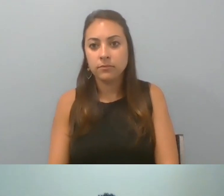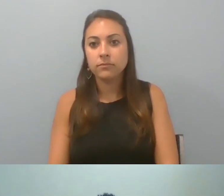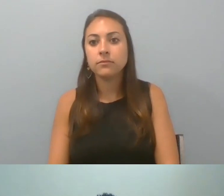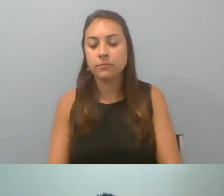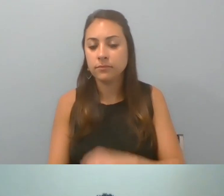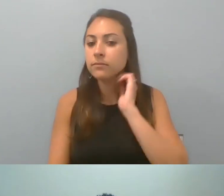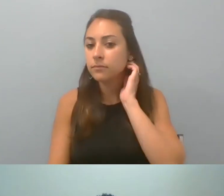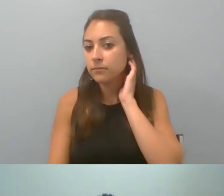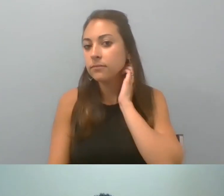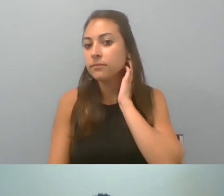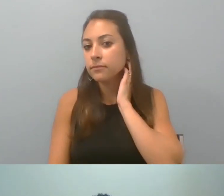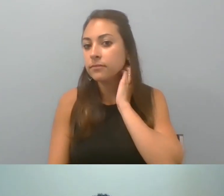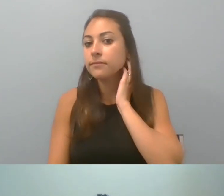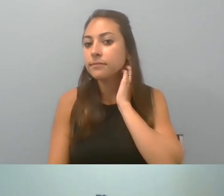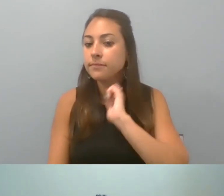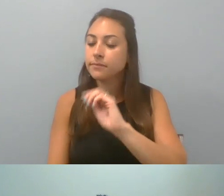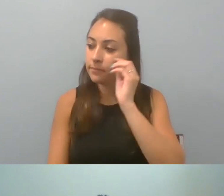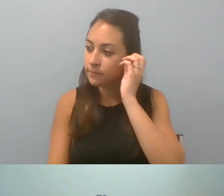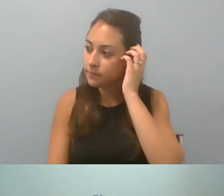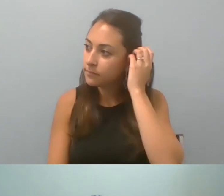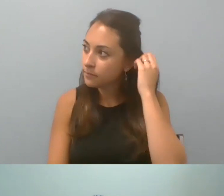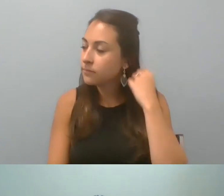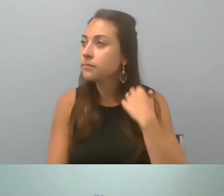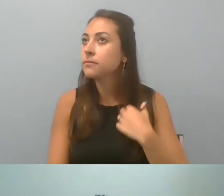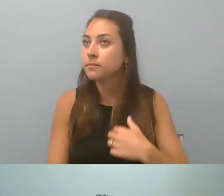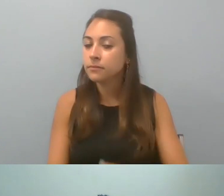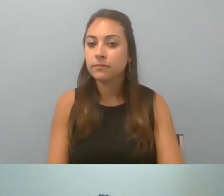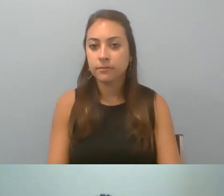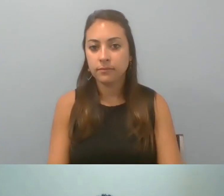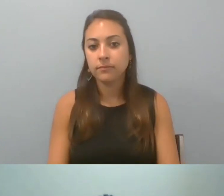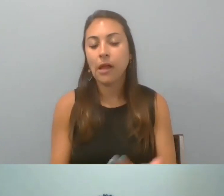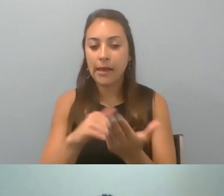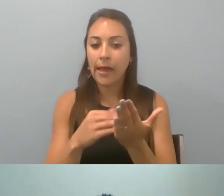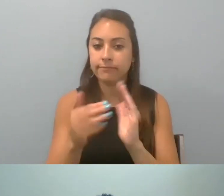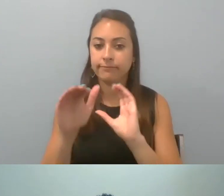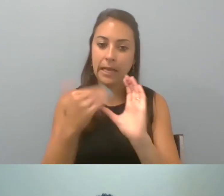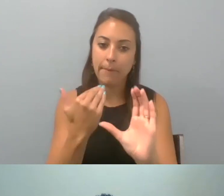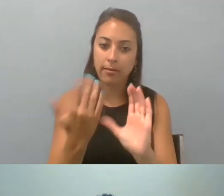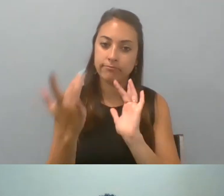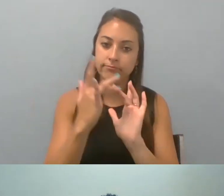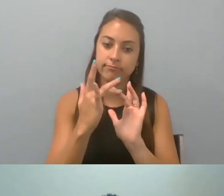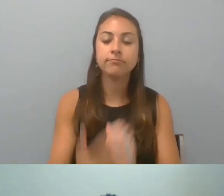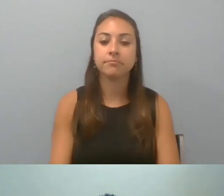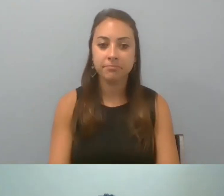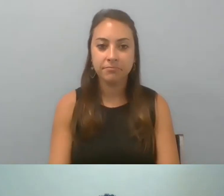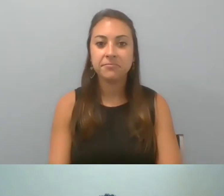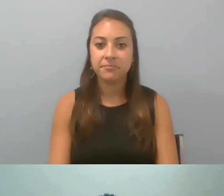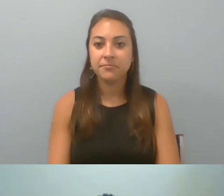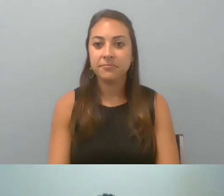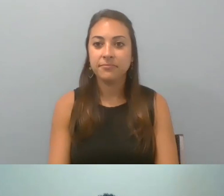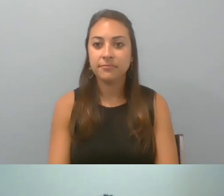so we can talk specifics, and I can get you more details about how you will be individually